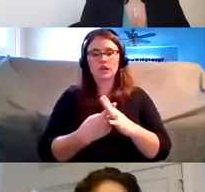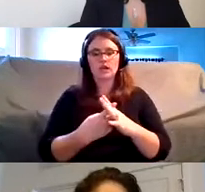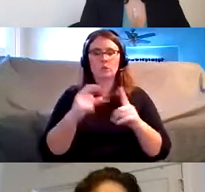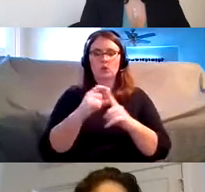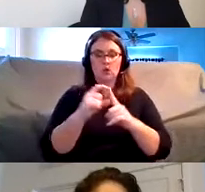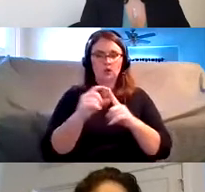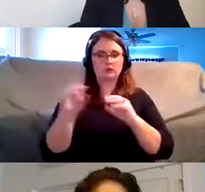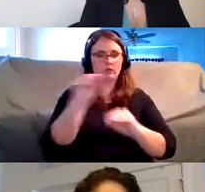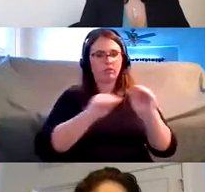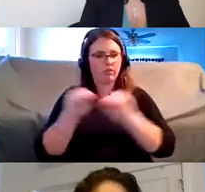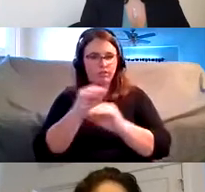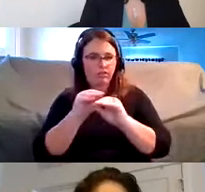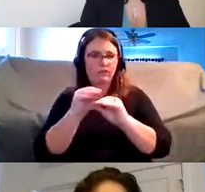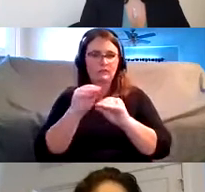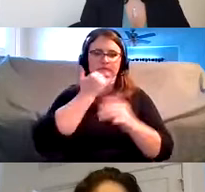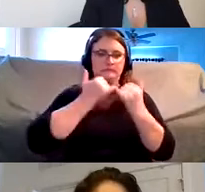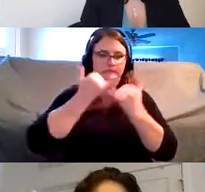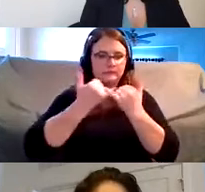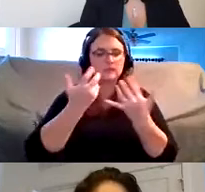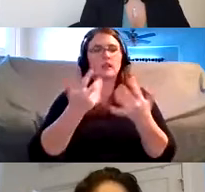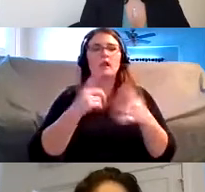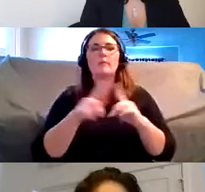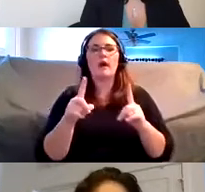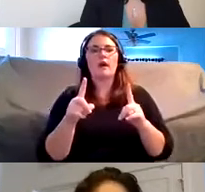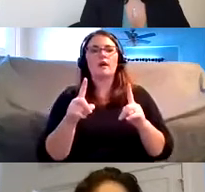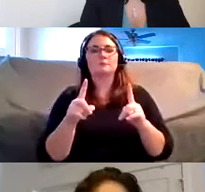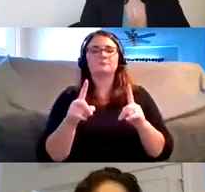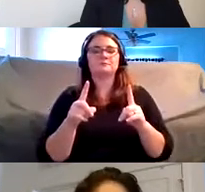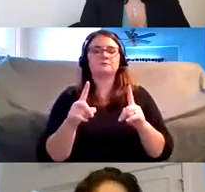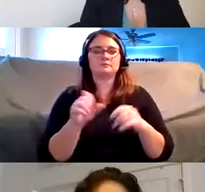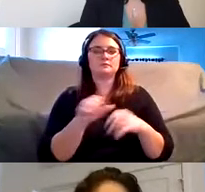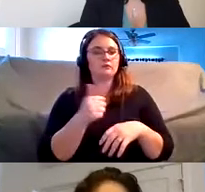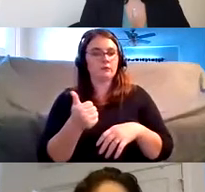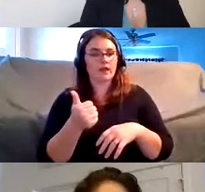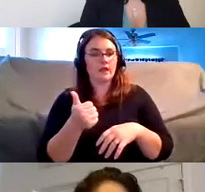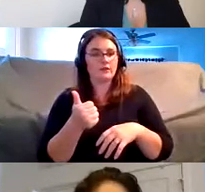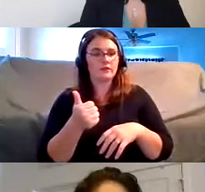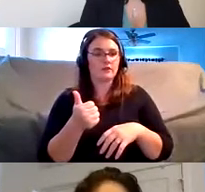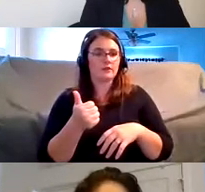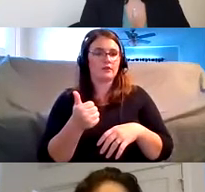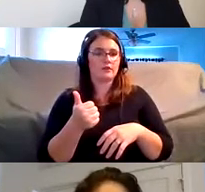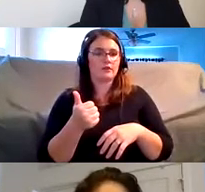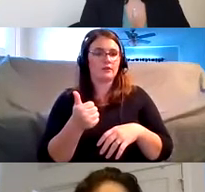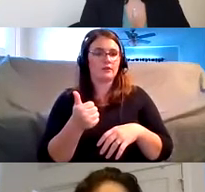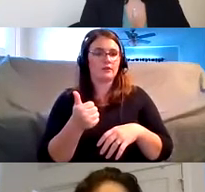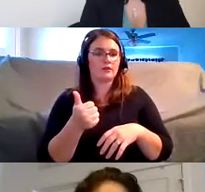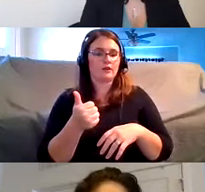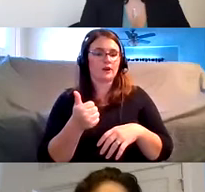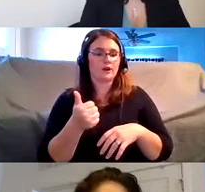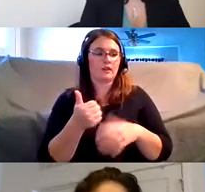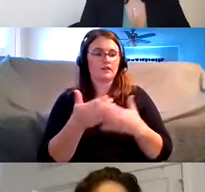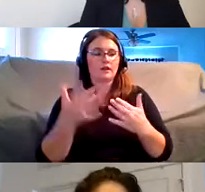everything. Another one that I think it's very obvious is when I am participated